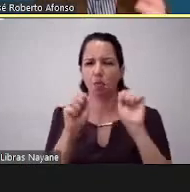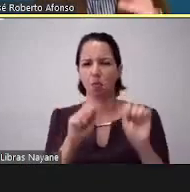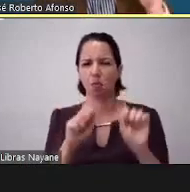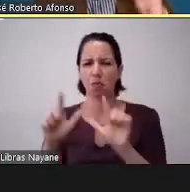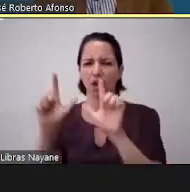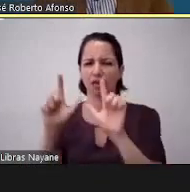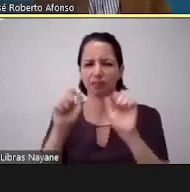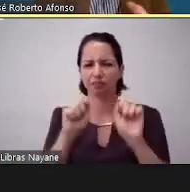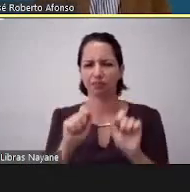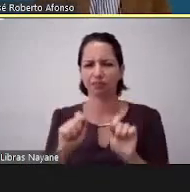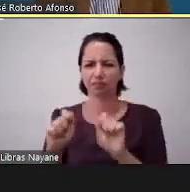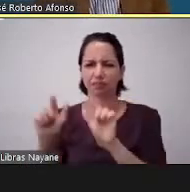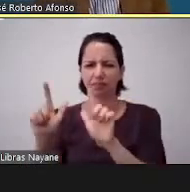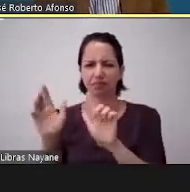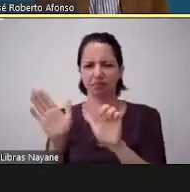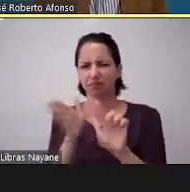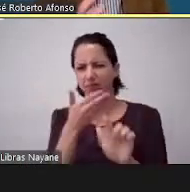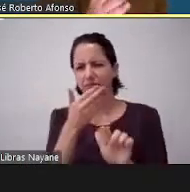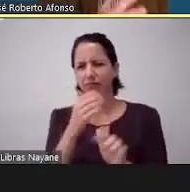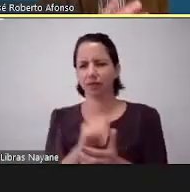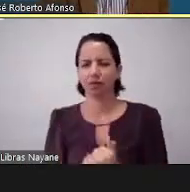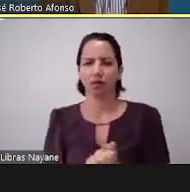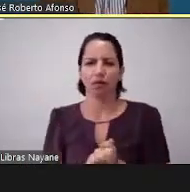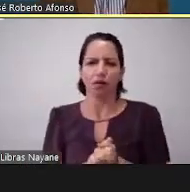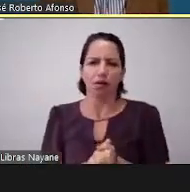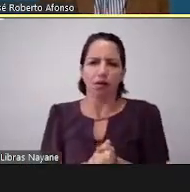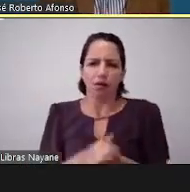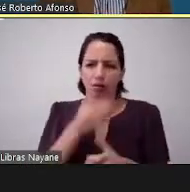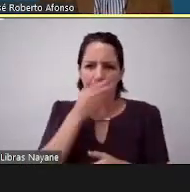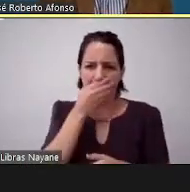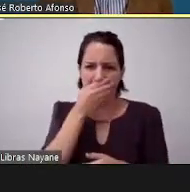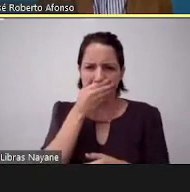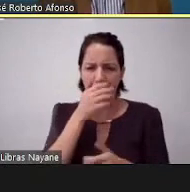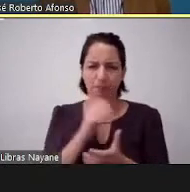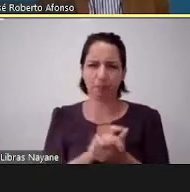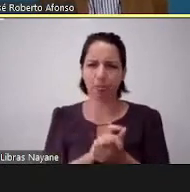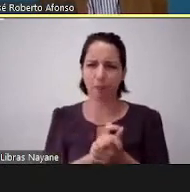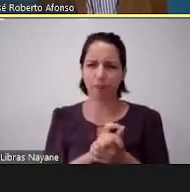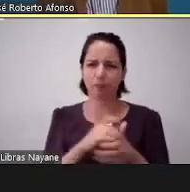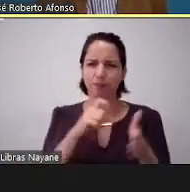I'm going to skip this data here and just highlight